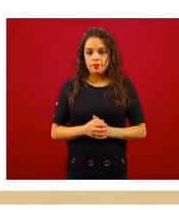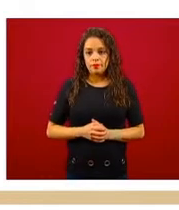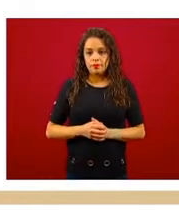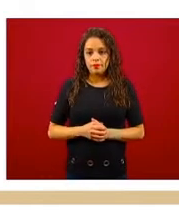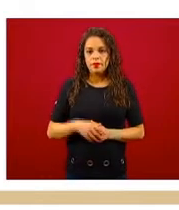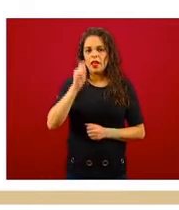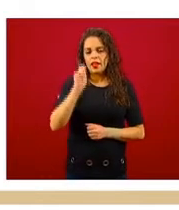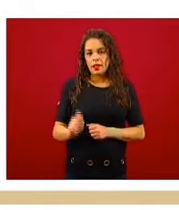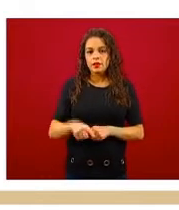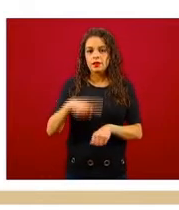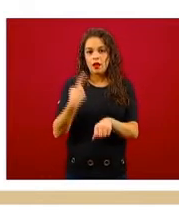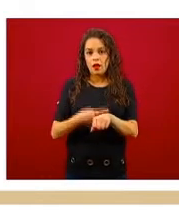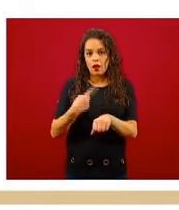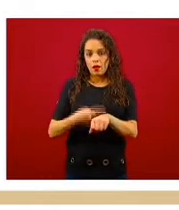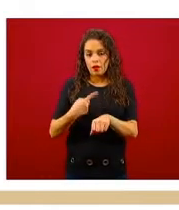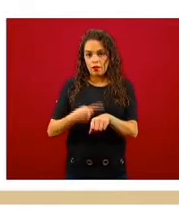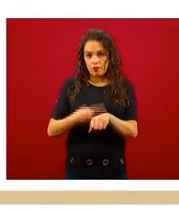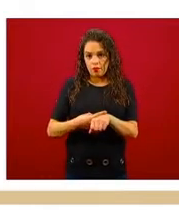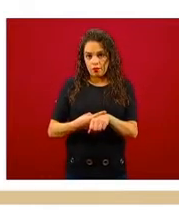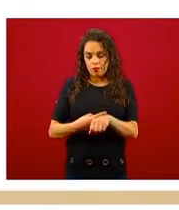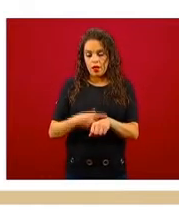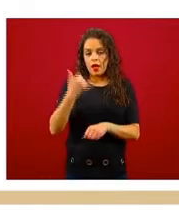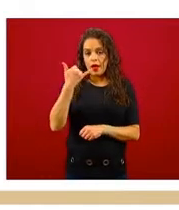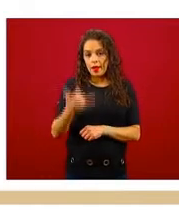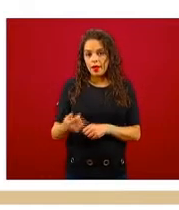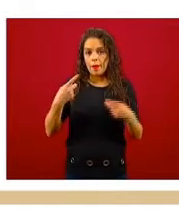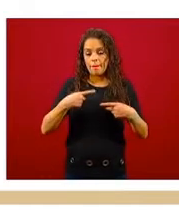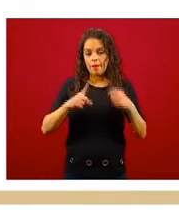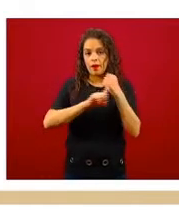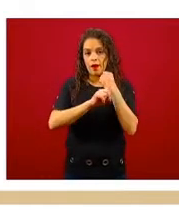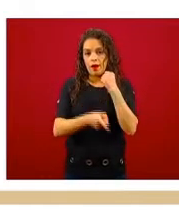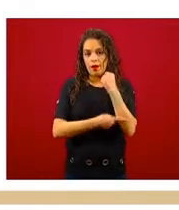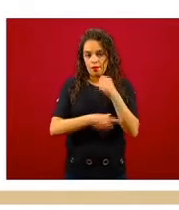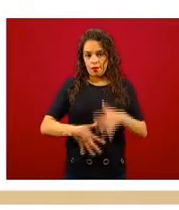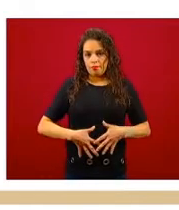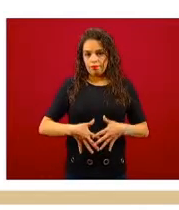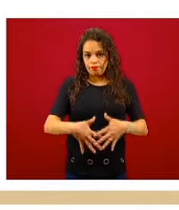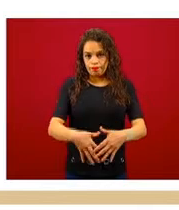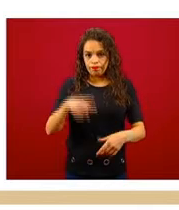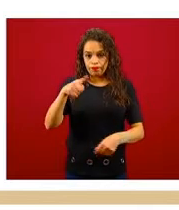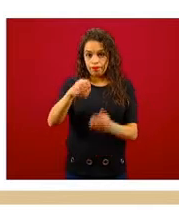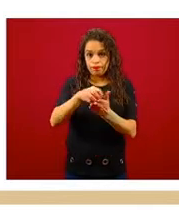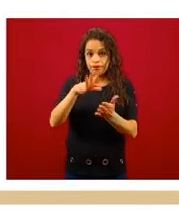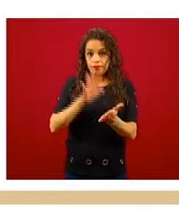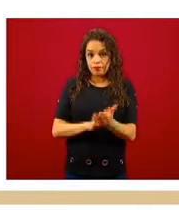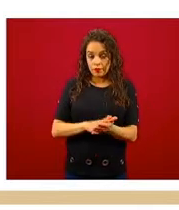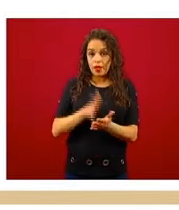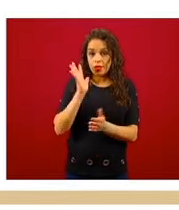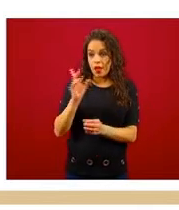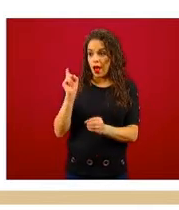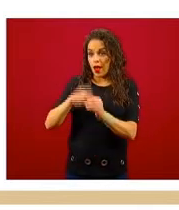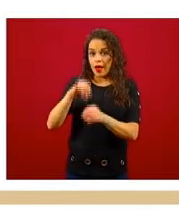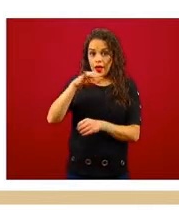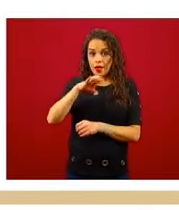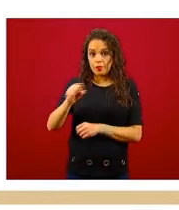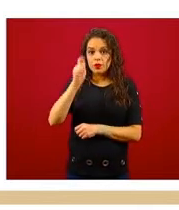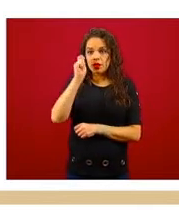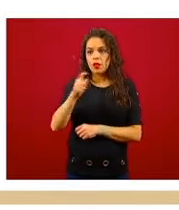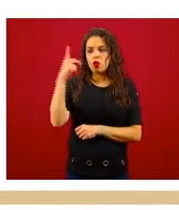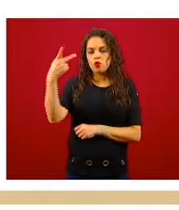service. This is social service for maternity leave and for health protection.